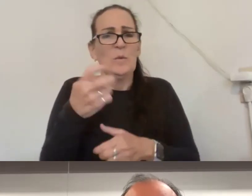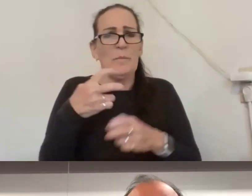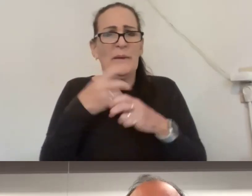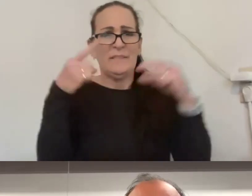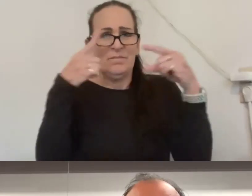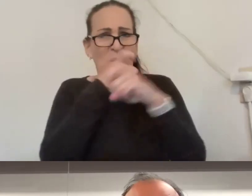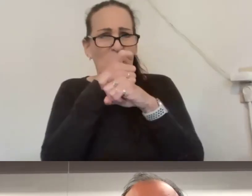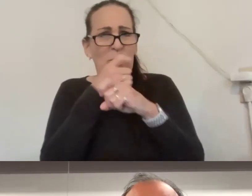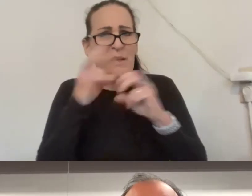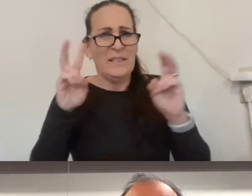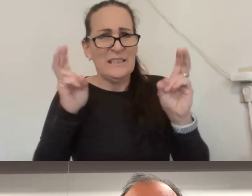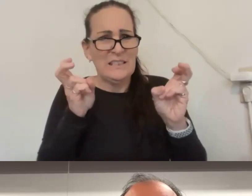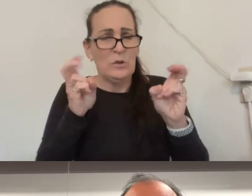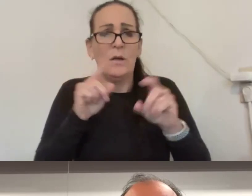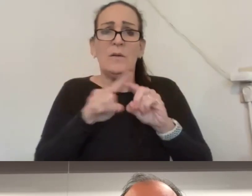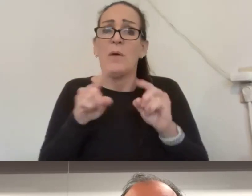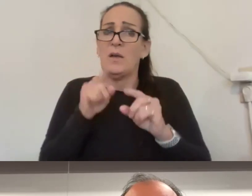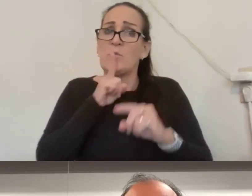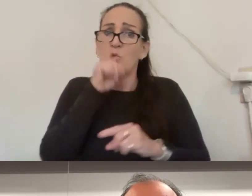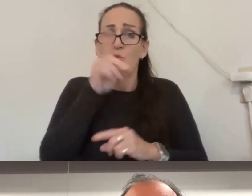has very big real world impact.